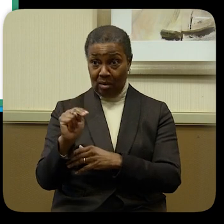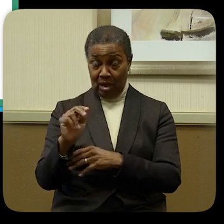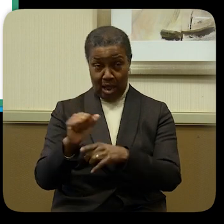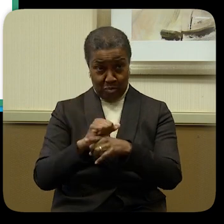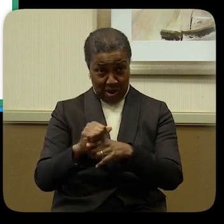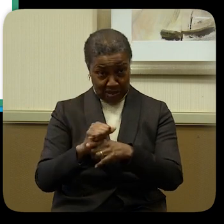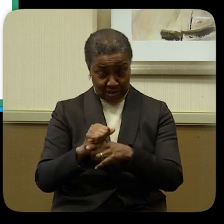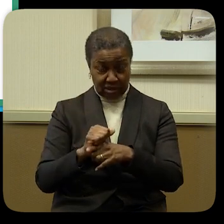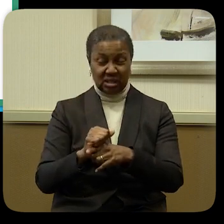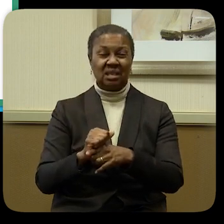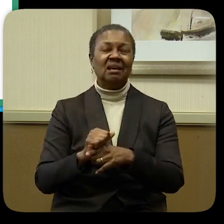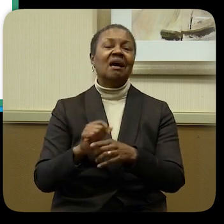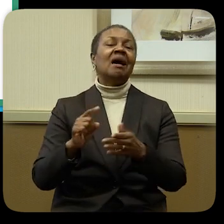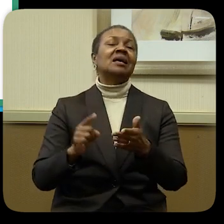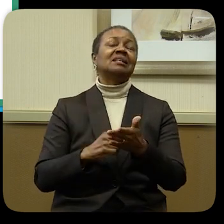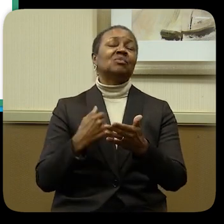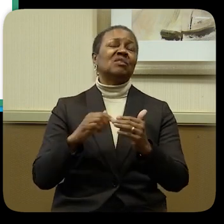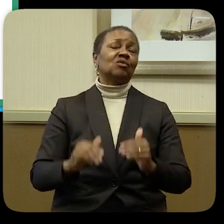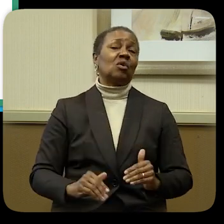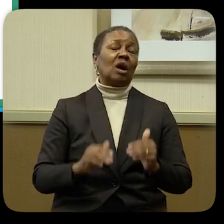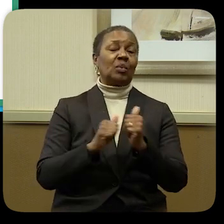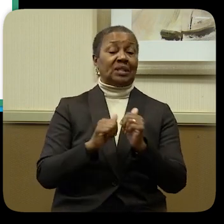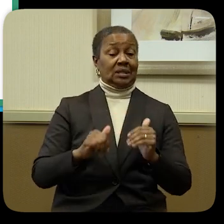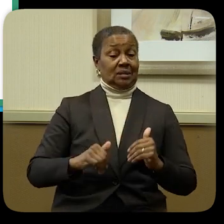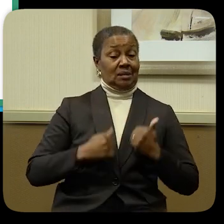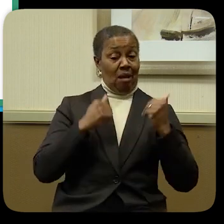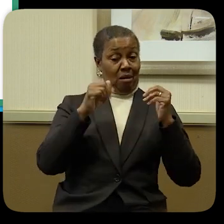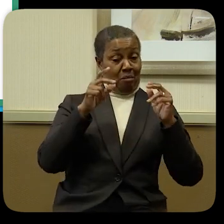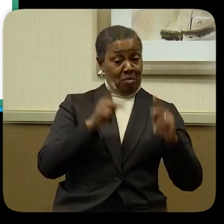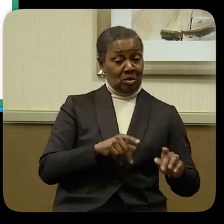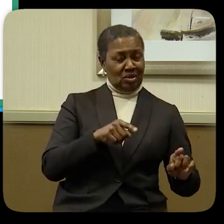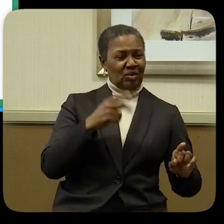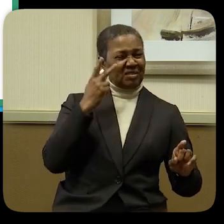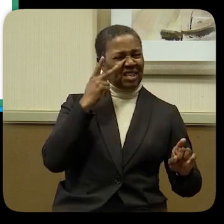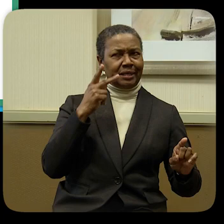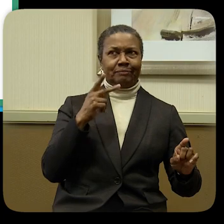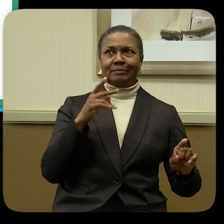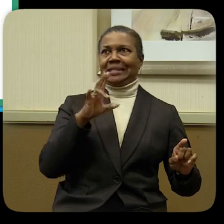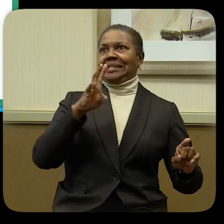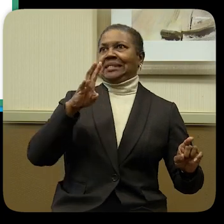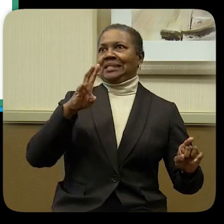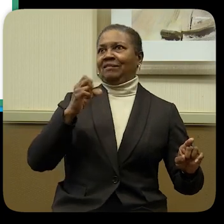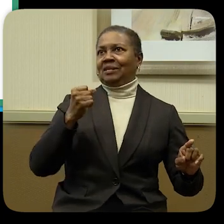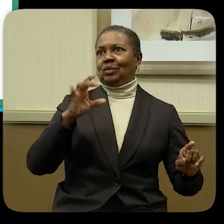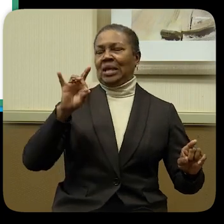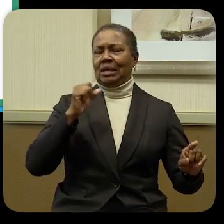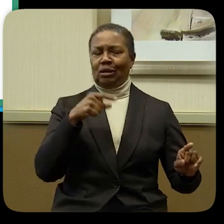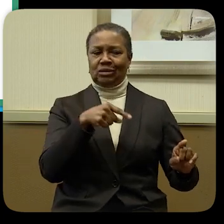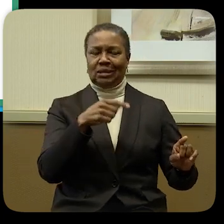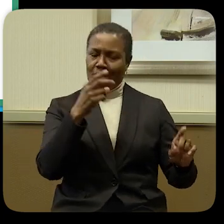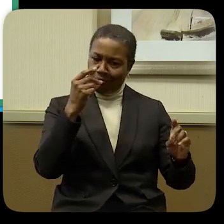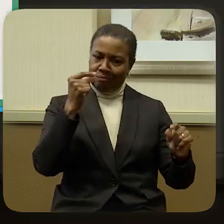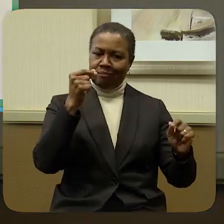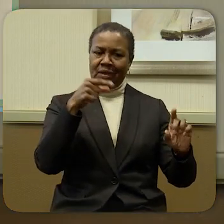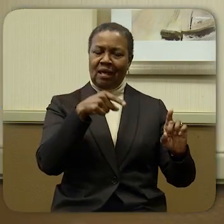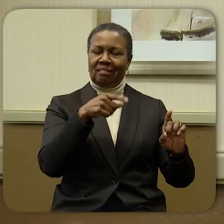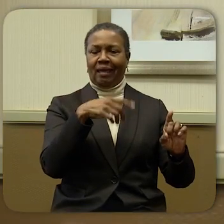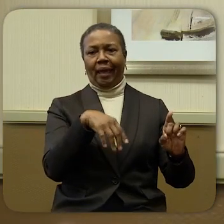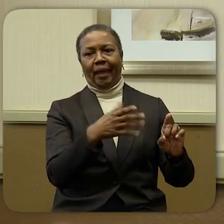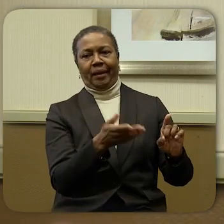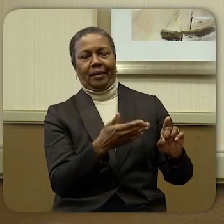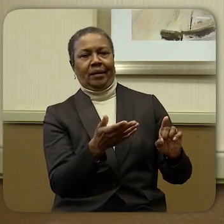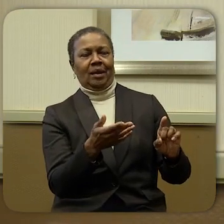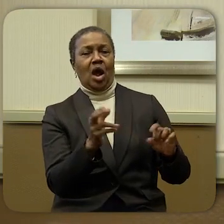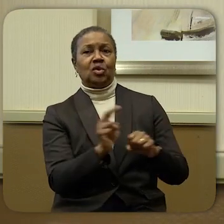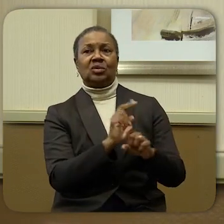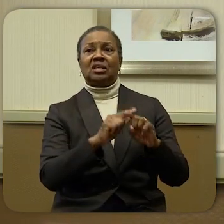Because sometimes, again, we've grown up with this young person, we've seen them for 7 years, and then all of a sudden they